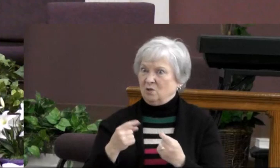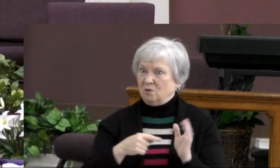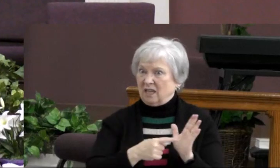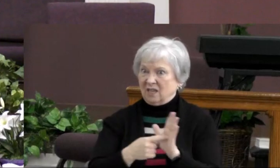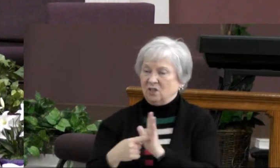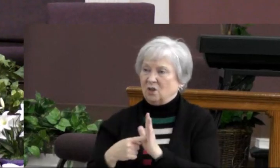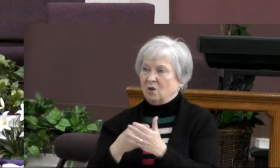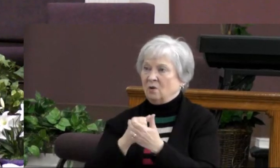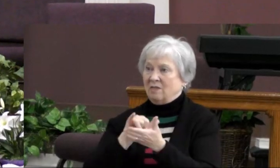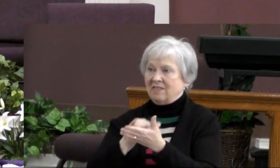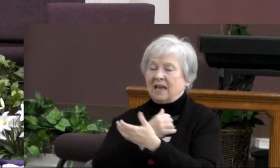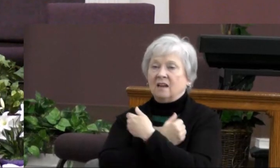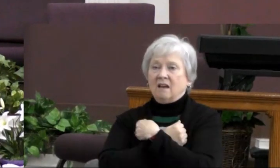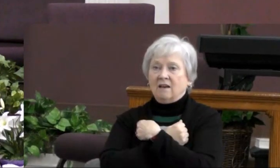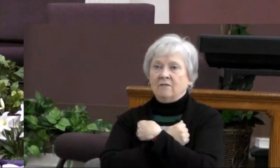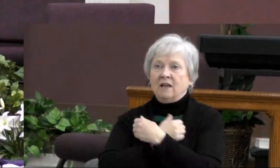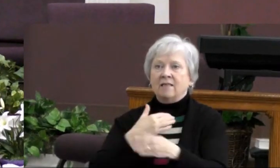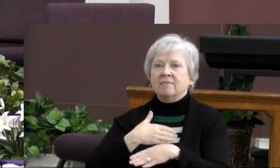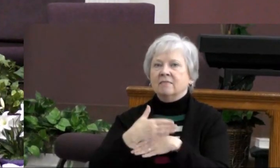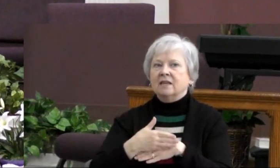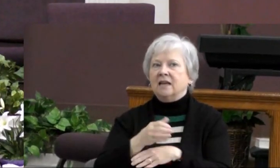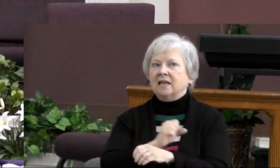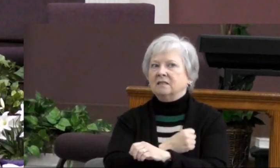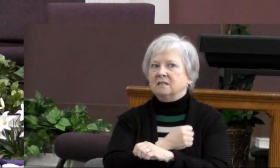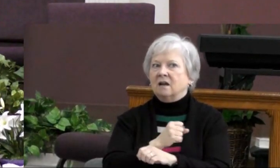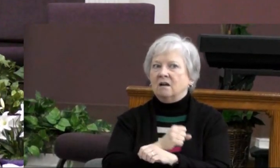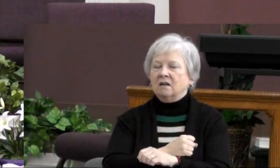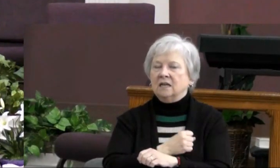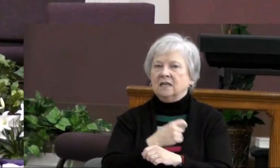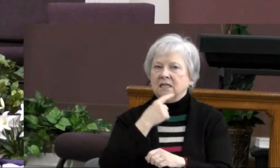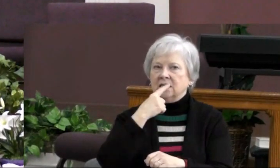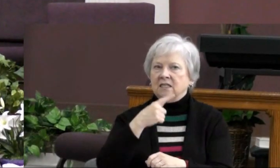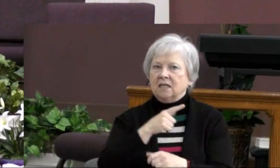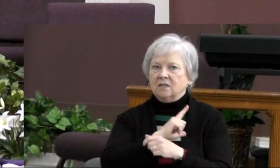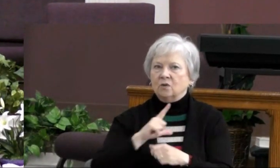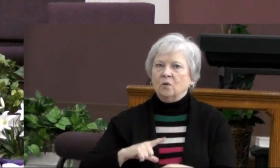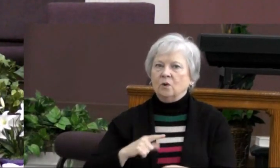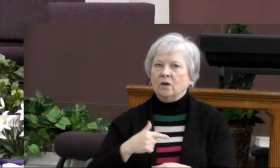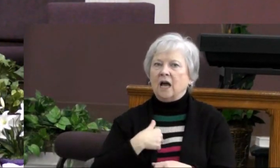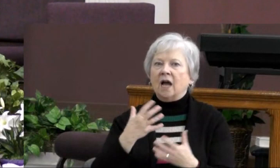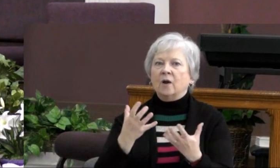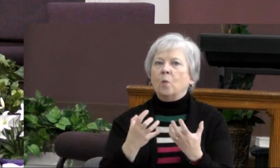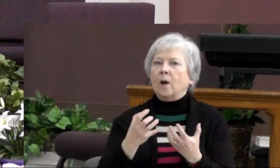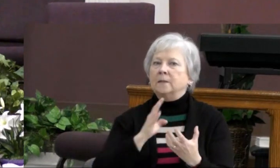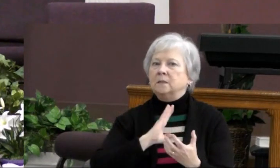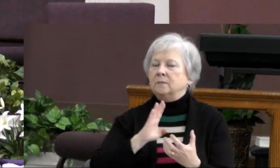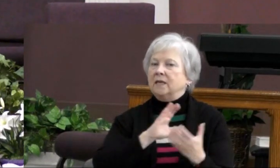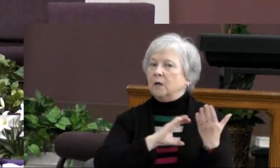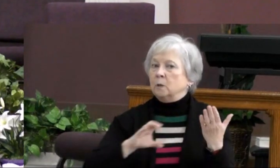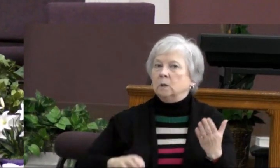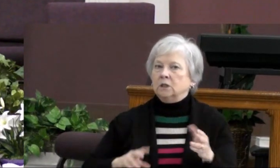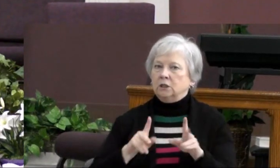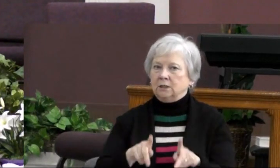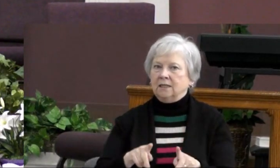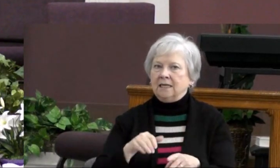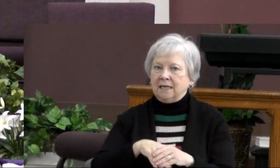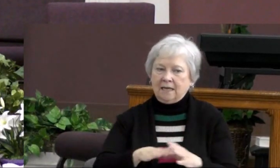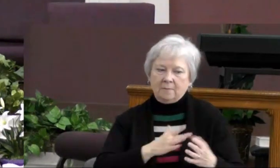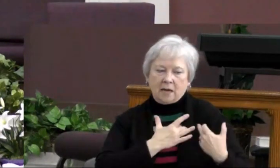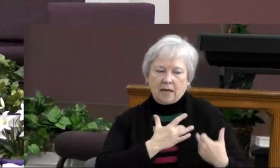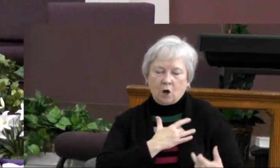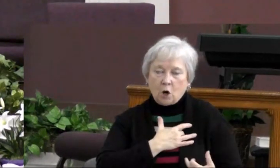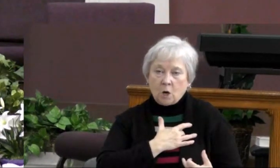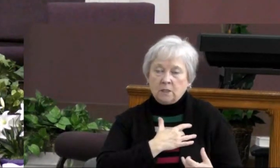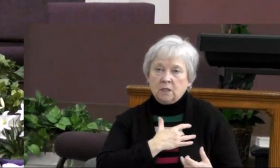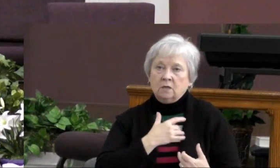next song says, "Lord, I want to be a Christian in my heart. Lord, I want to be more loving in my heart. Lord, I want to